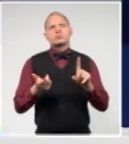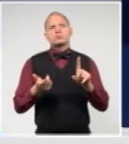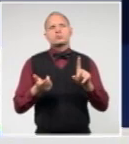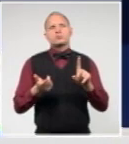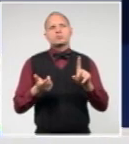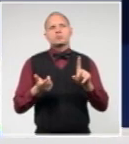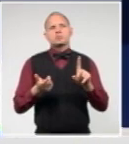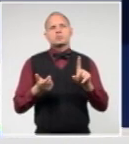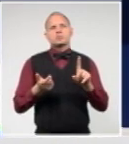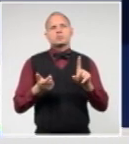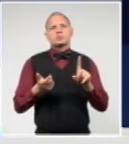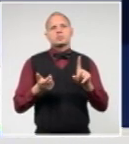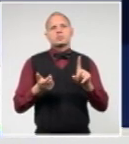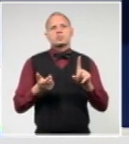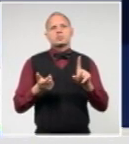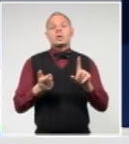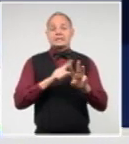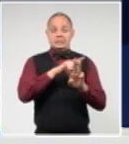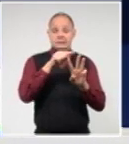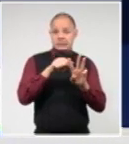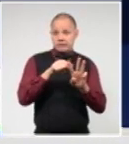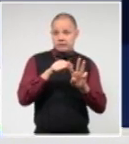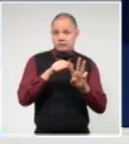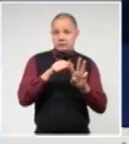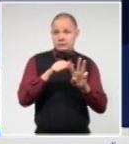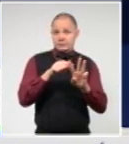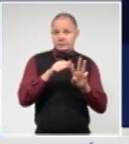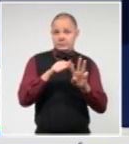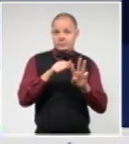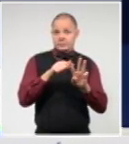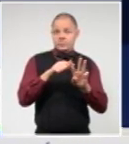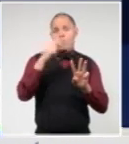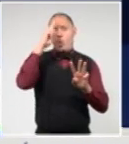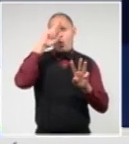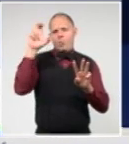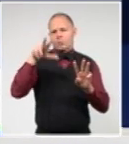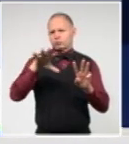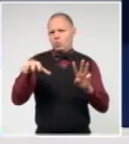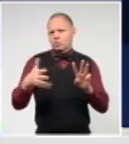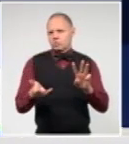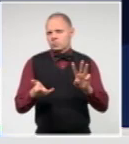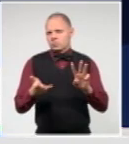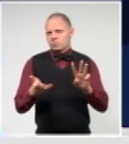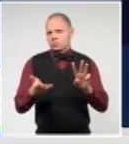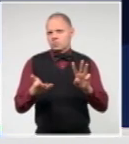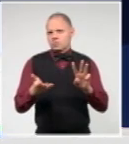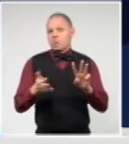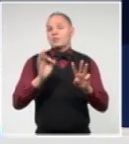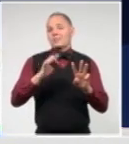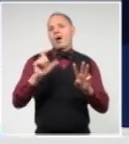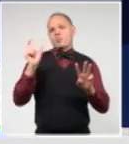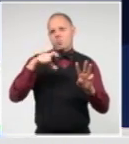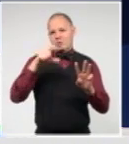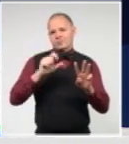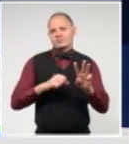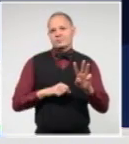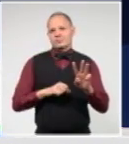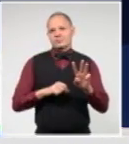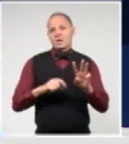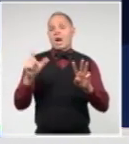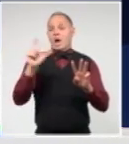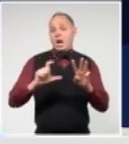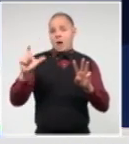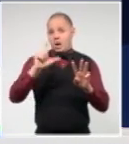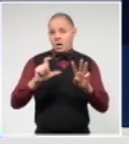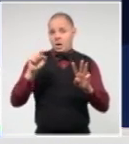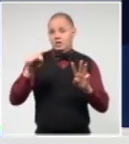Yesterday, 1 serious patient passed to critical, 2 critical patients to serious, and 4 from serious